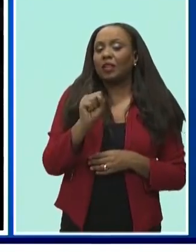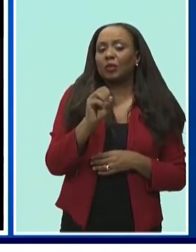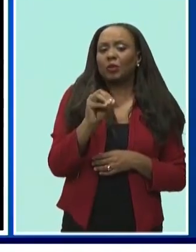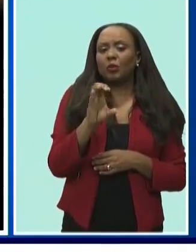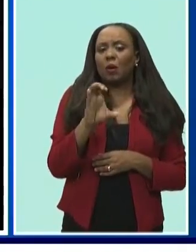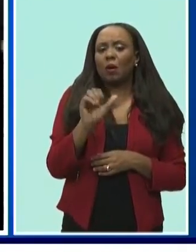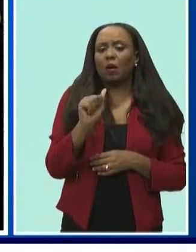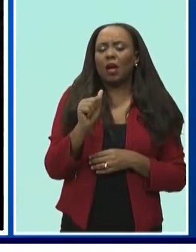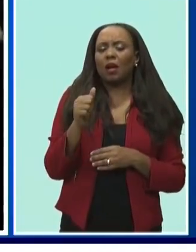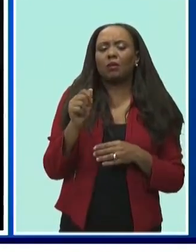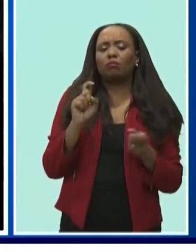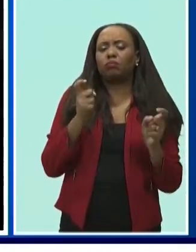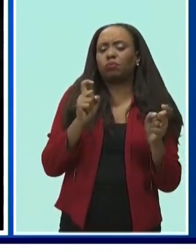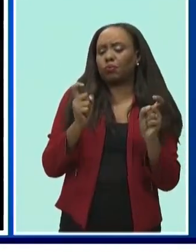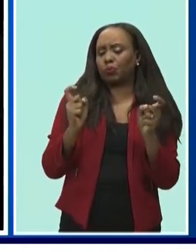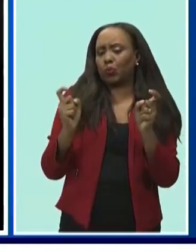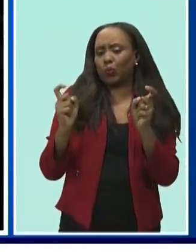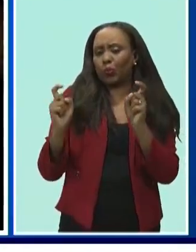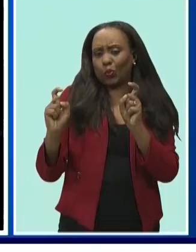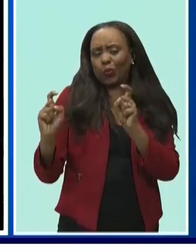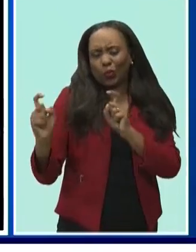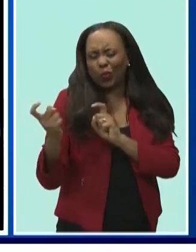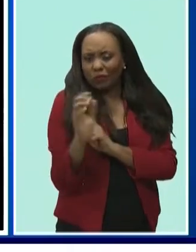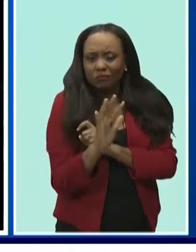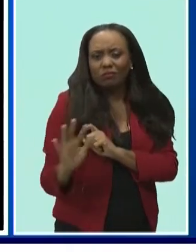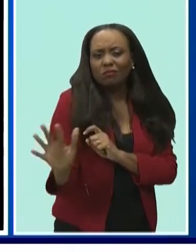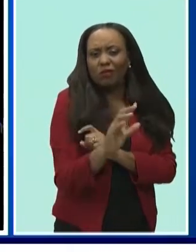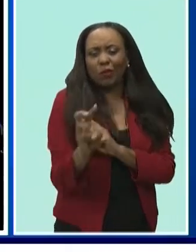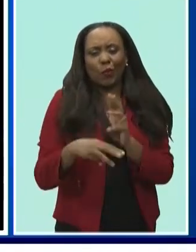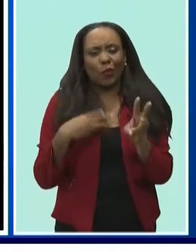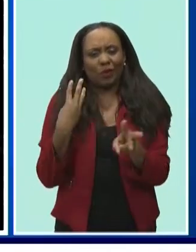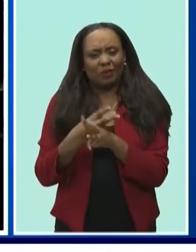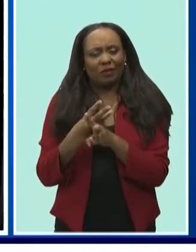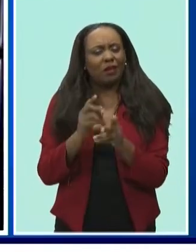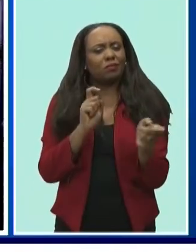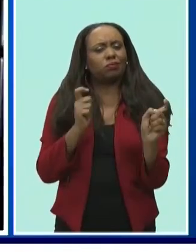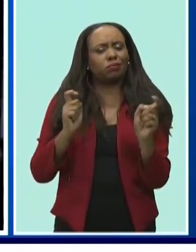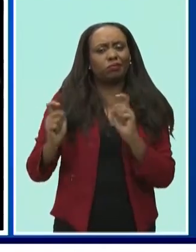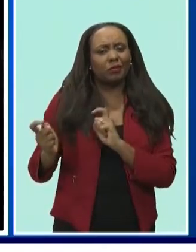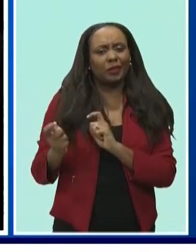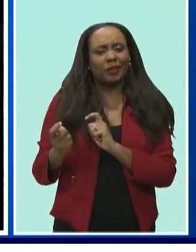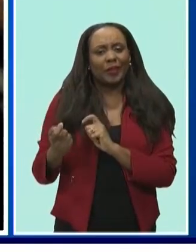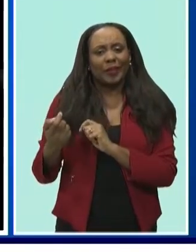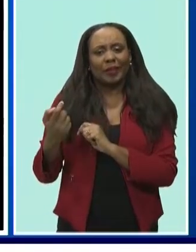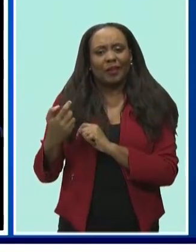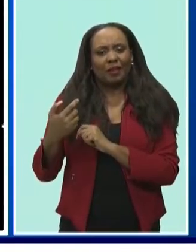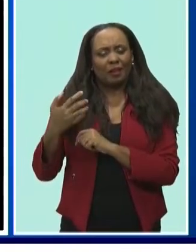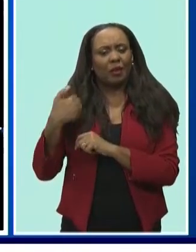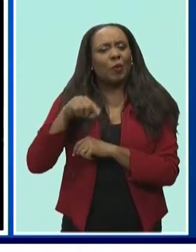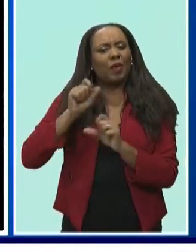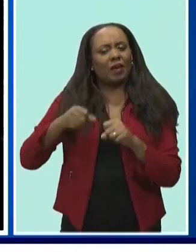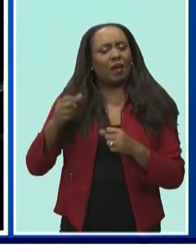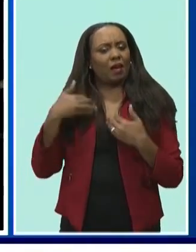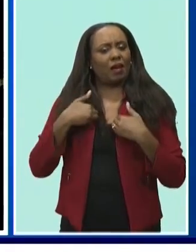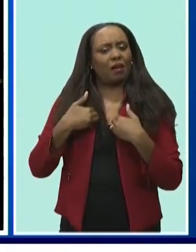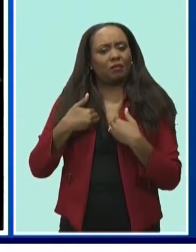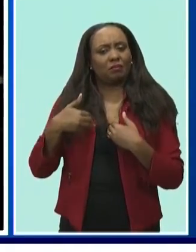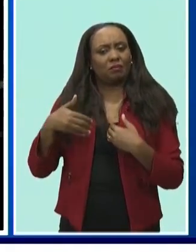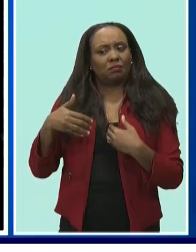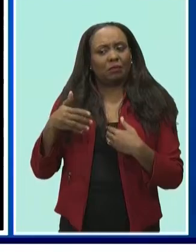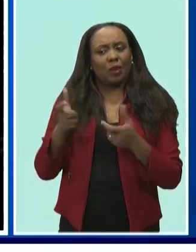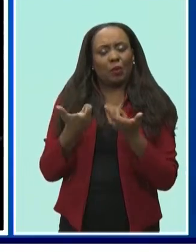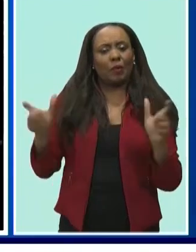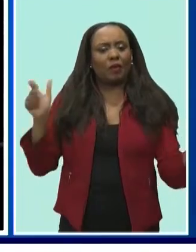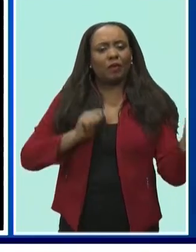have evolved so like worldwide status that we can hold shows any time of the year. So I feel good to see